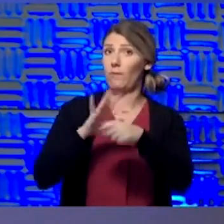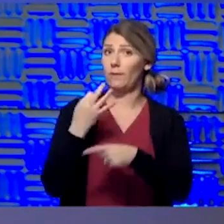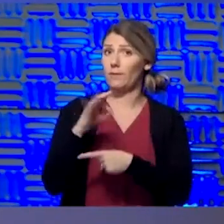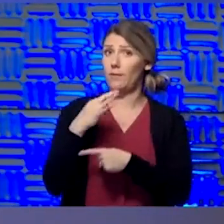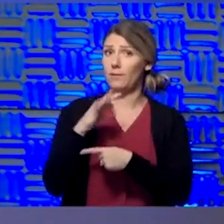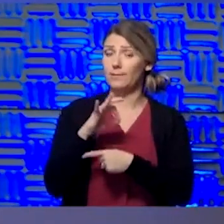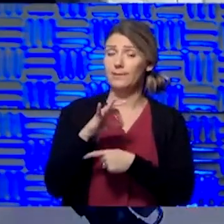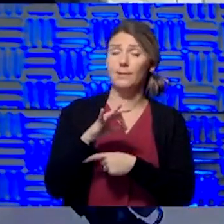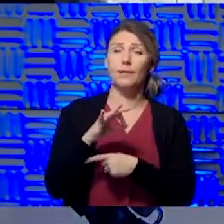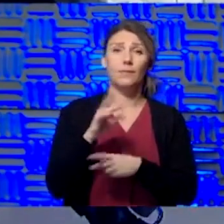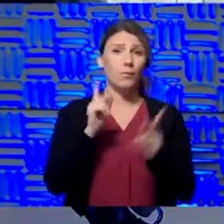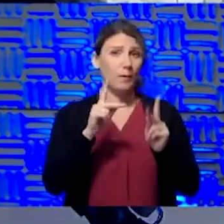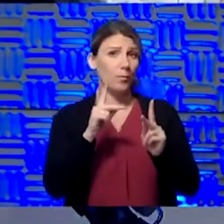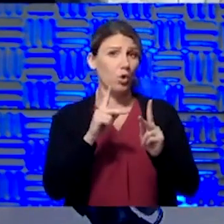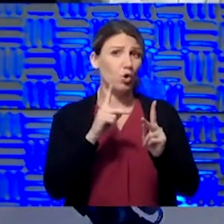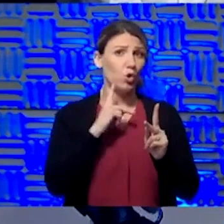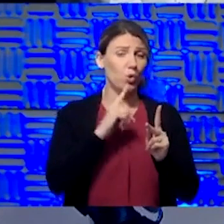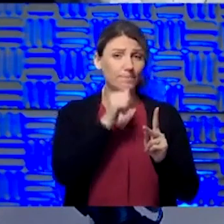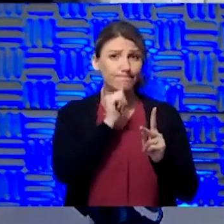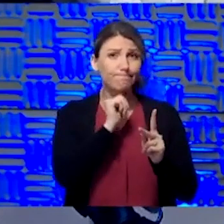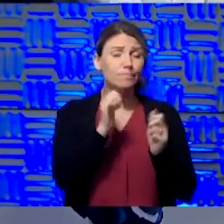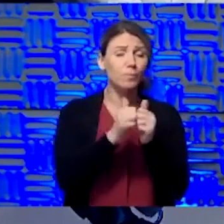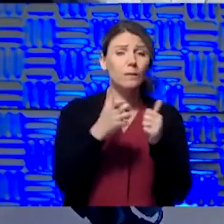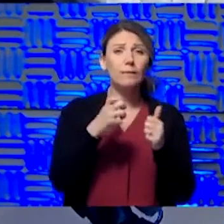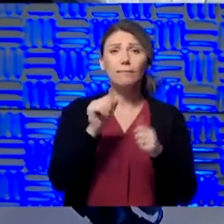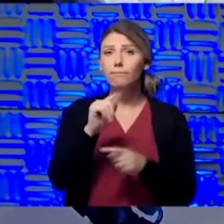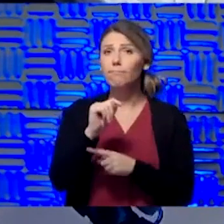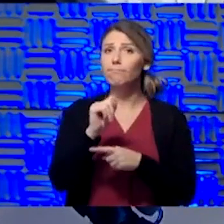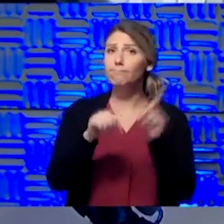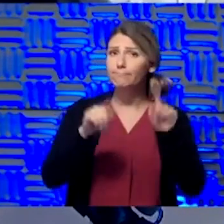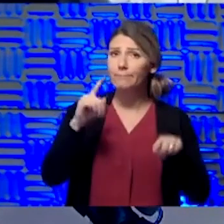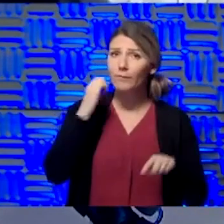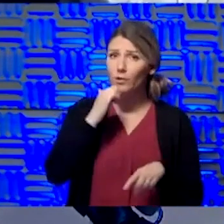day-to-day basis. So we probably have time for one more question.